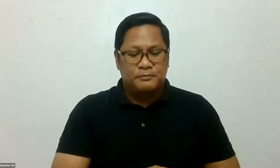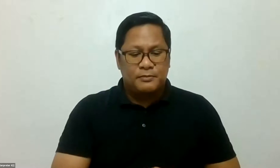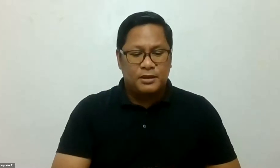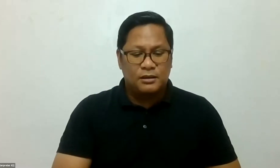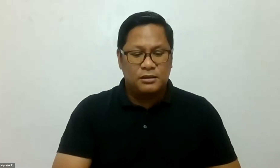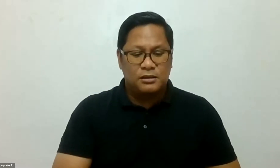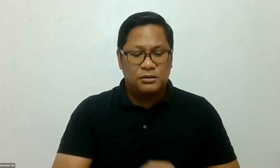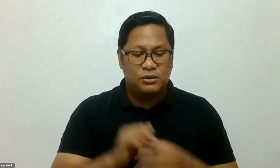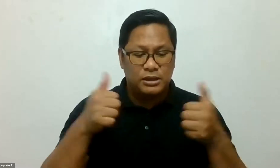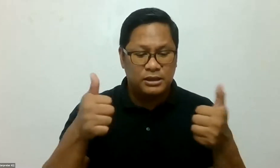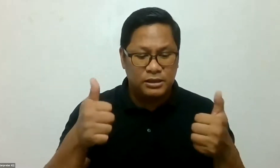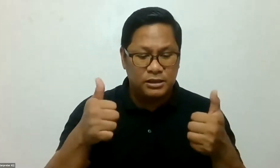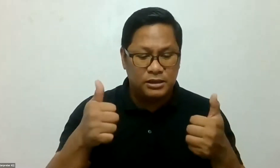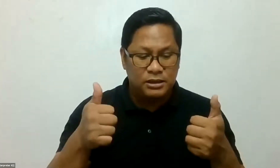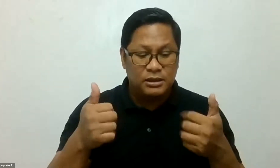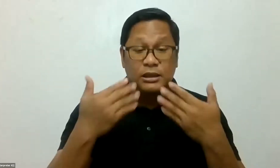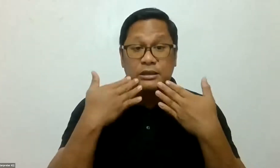Okay, thank you for that.